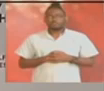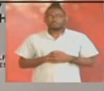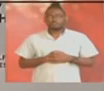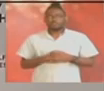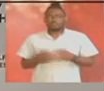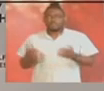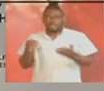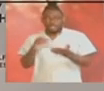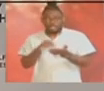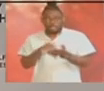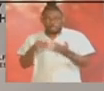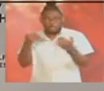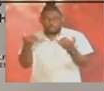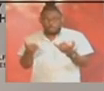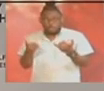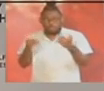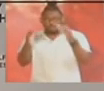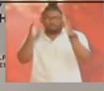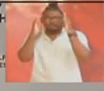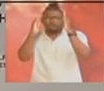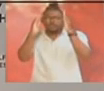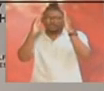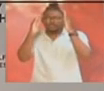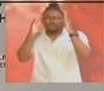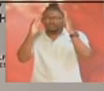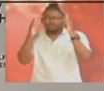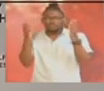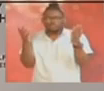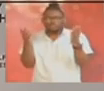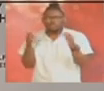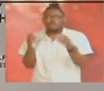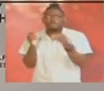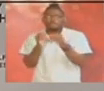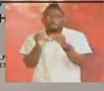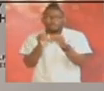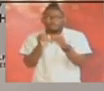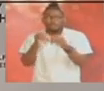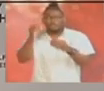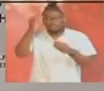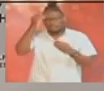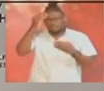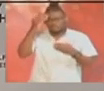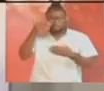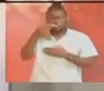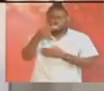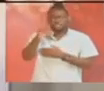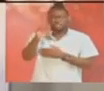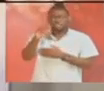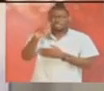attention on the epidemiological update by Dr. Avery Hines. Dr. Hines?